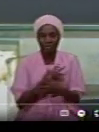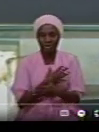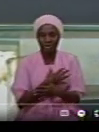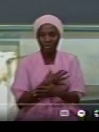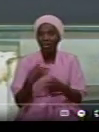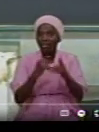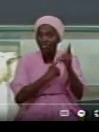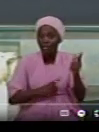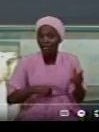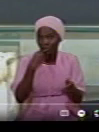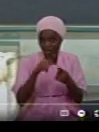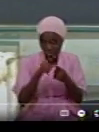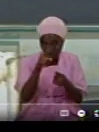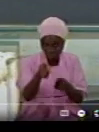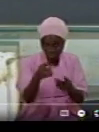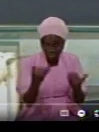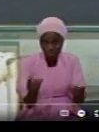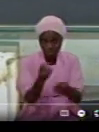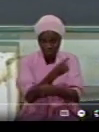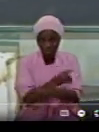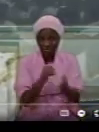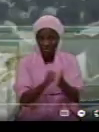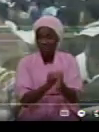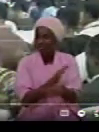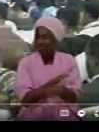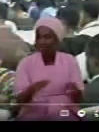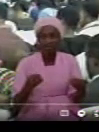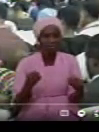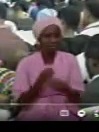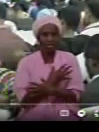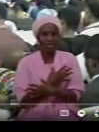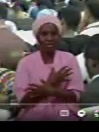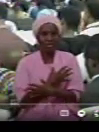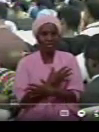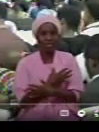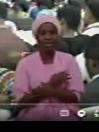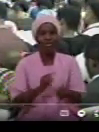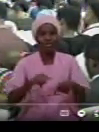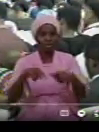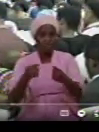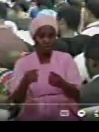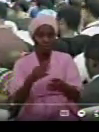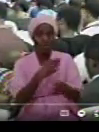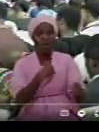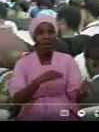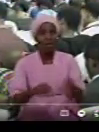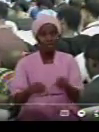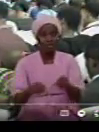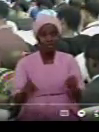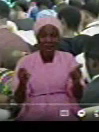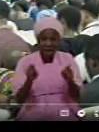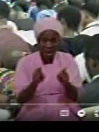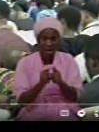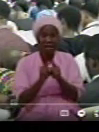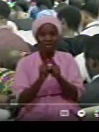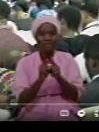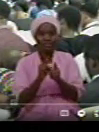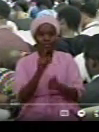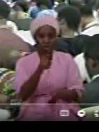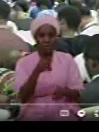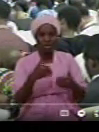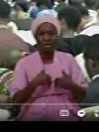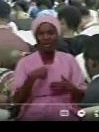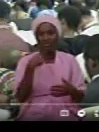fear not. Fear not, go and do as thou hast